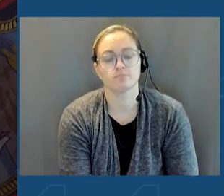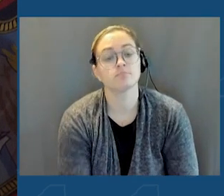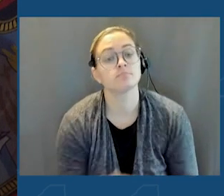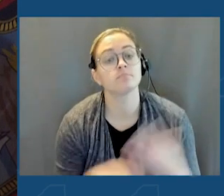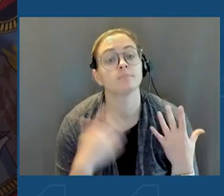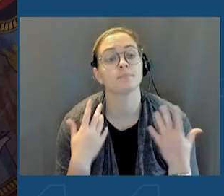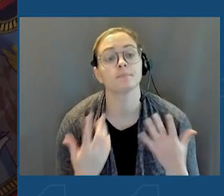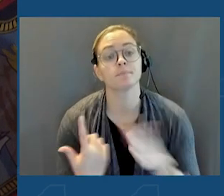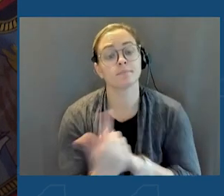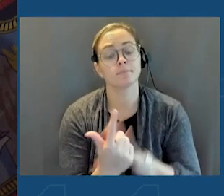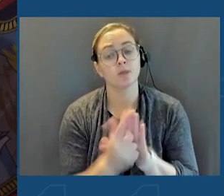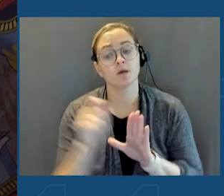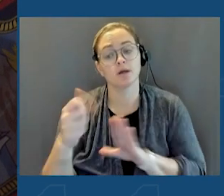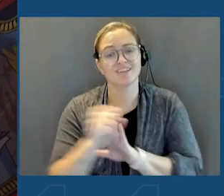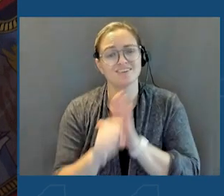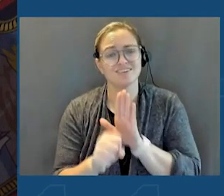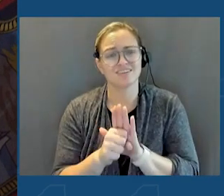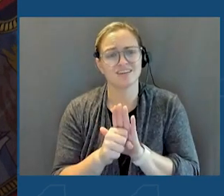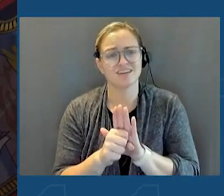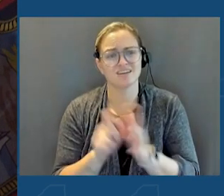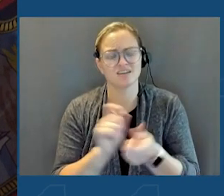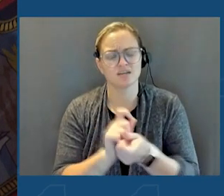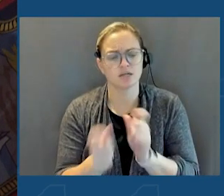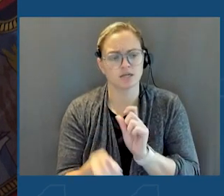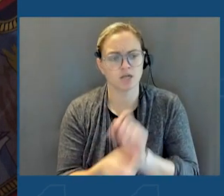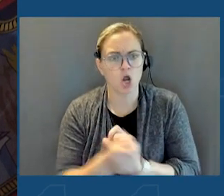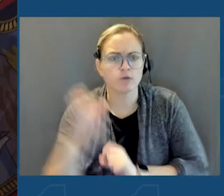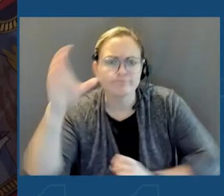laws in other states are turning people into bounty hunters,